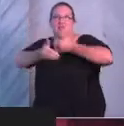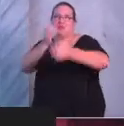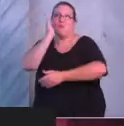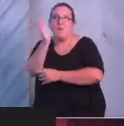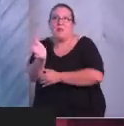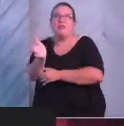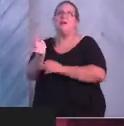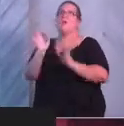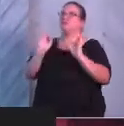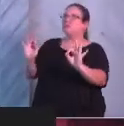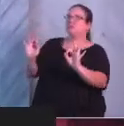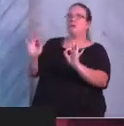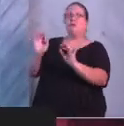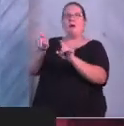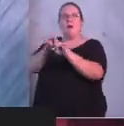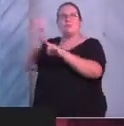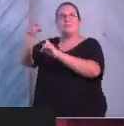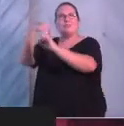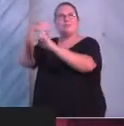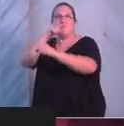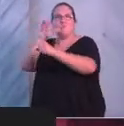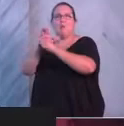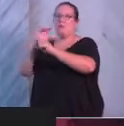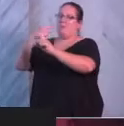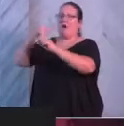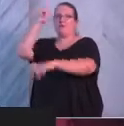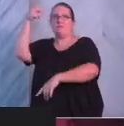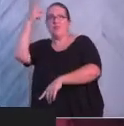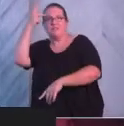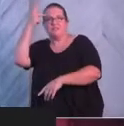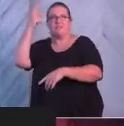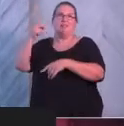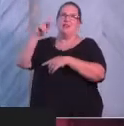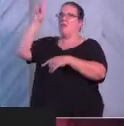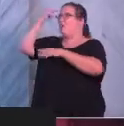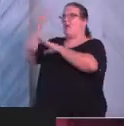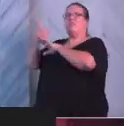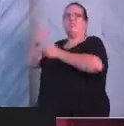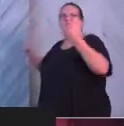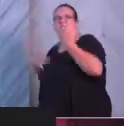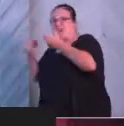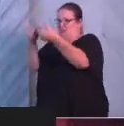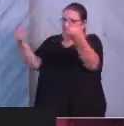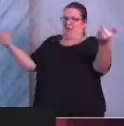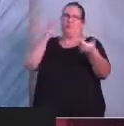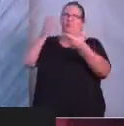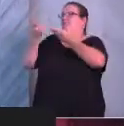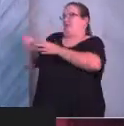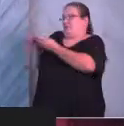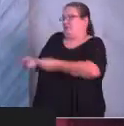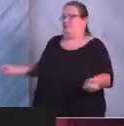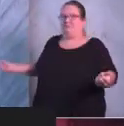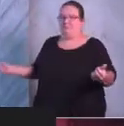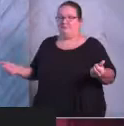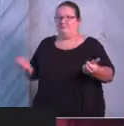electoral reform, but the promises of positive politics and that the days of politics of fear and division would be behind us. Well, we all learned that